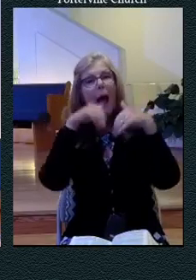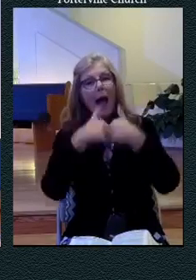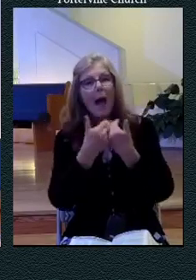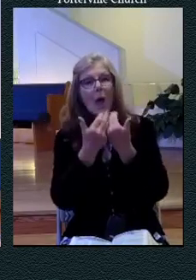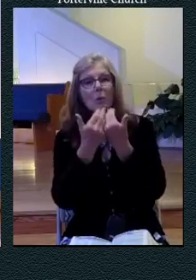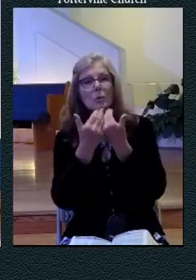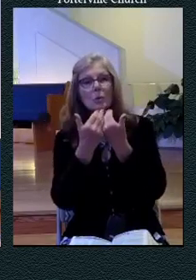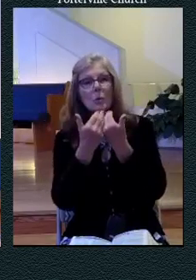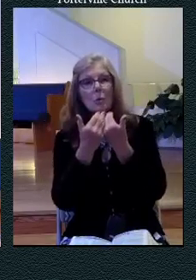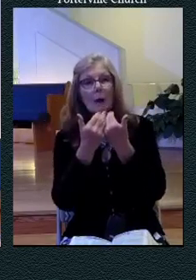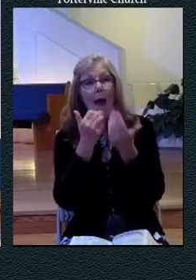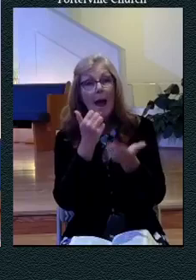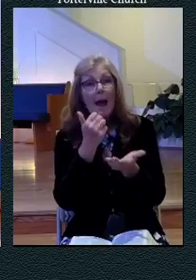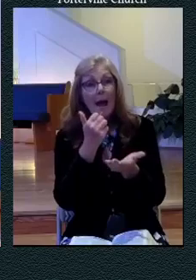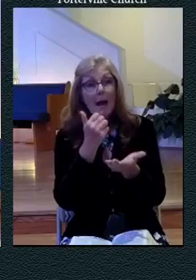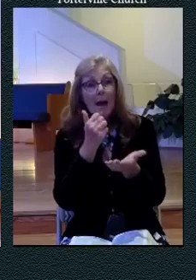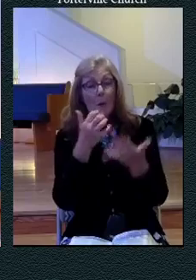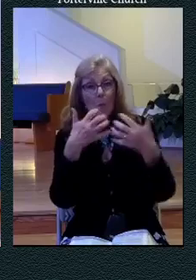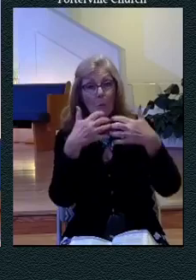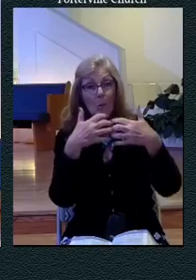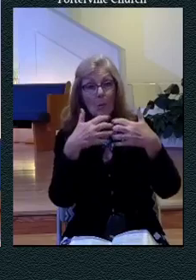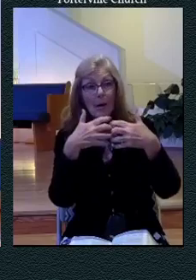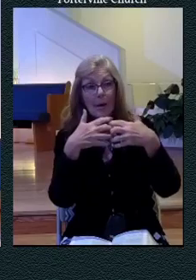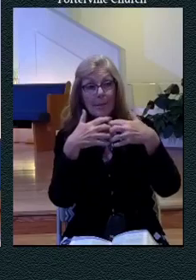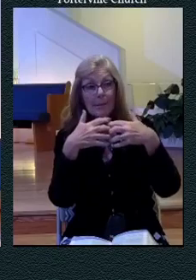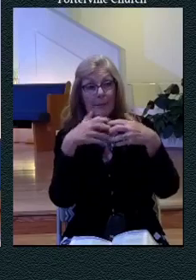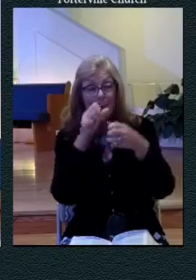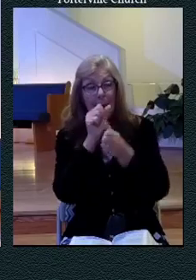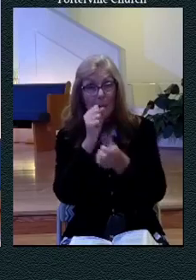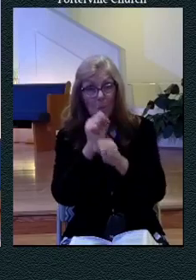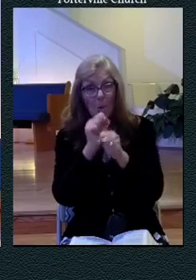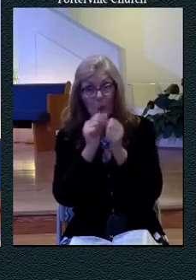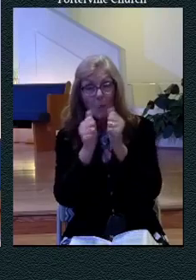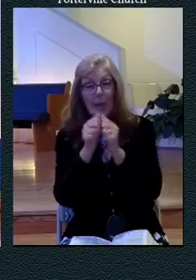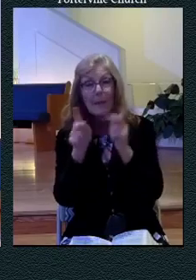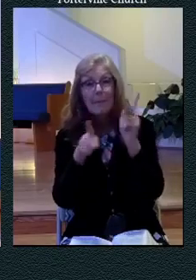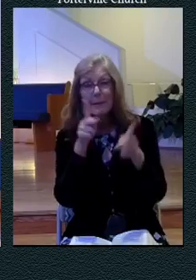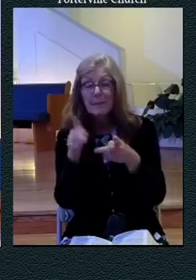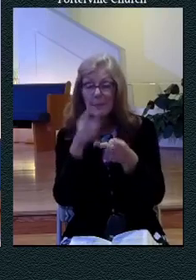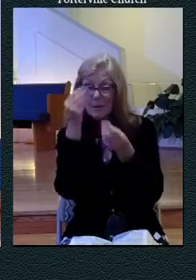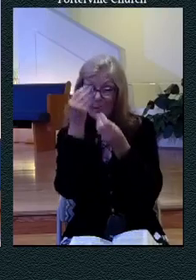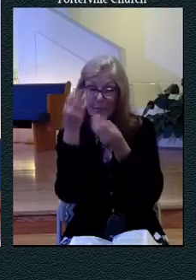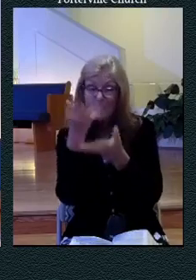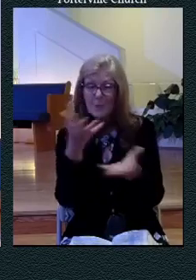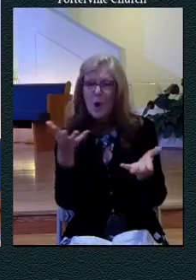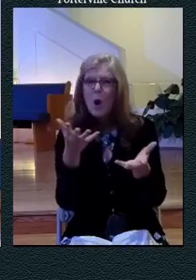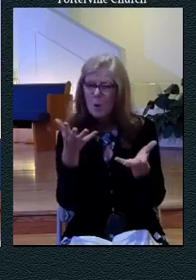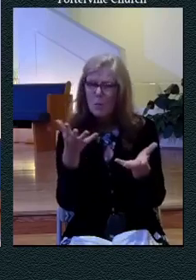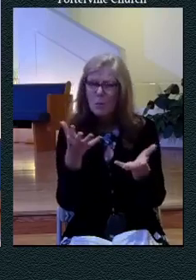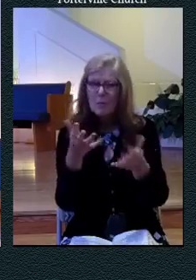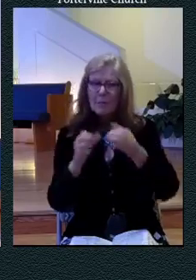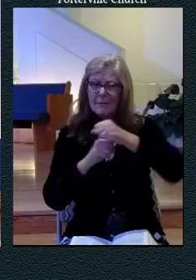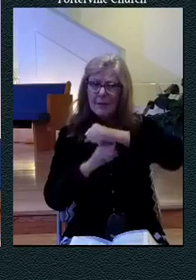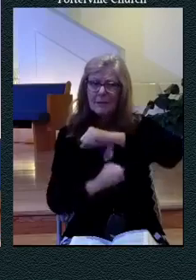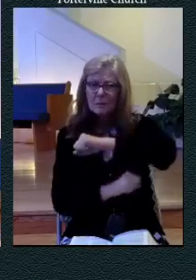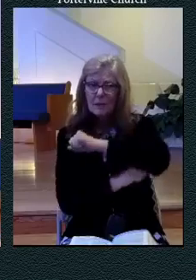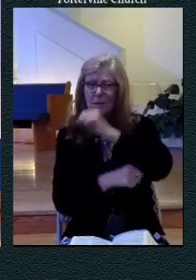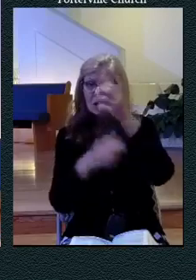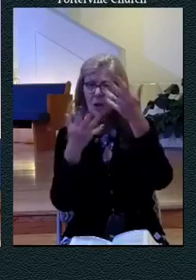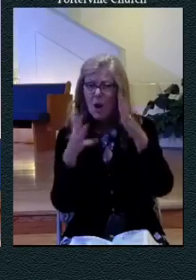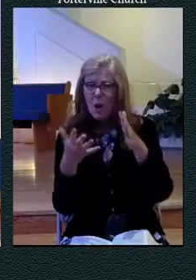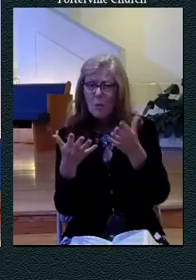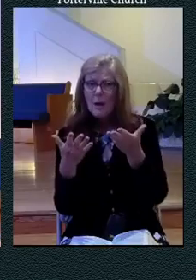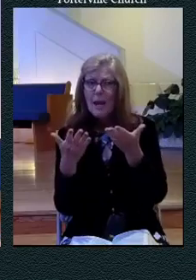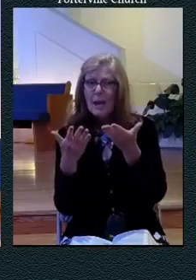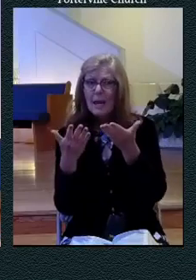already Christians, but he wants to know that this foundation is really firmly laid so that they don't get knocked